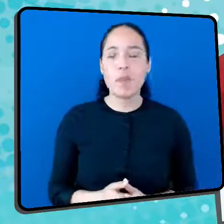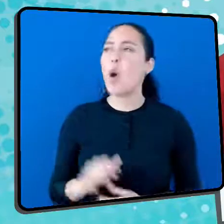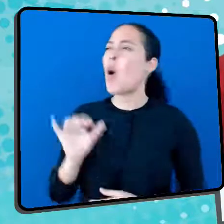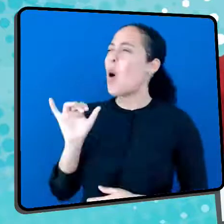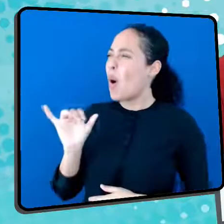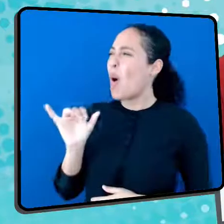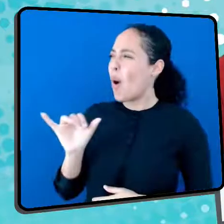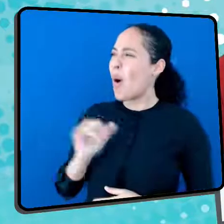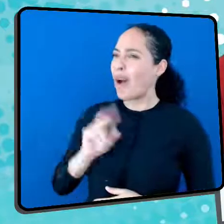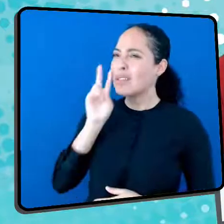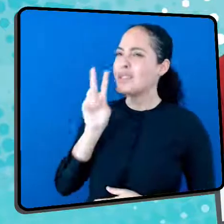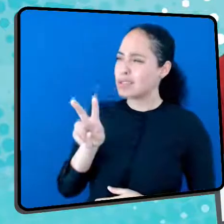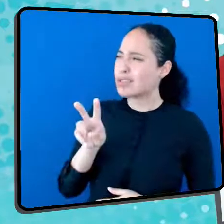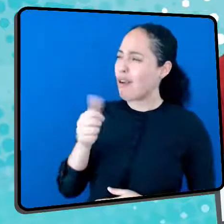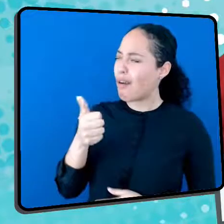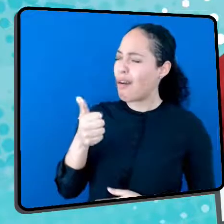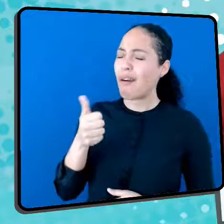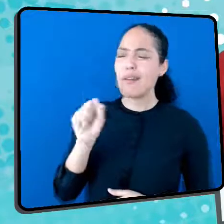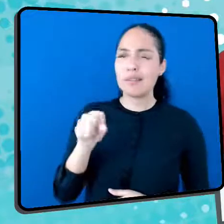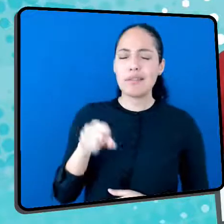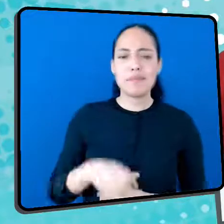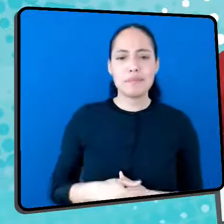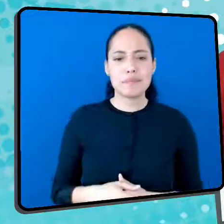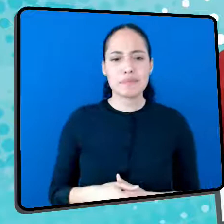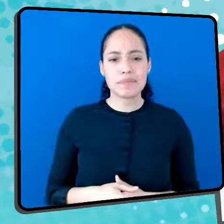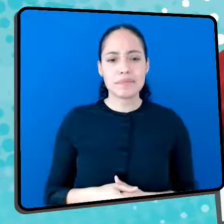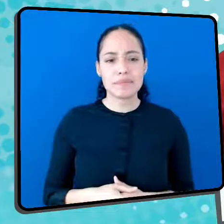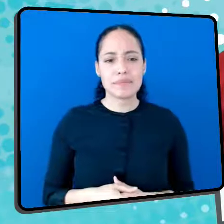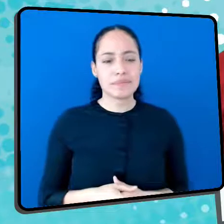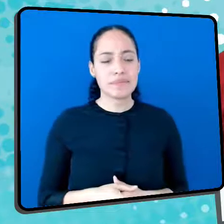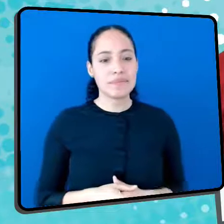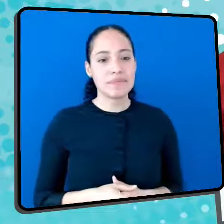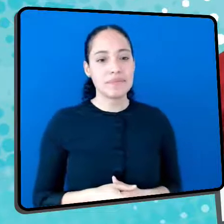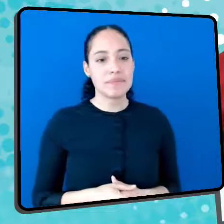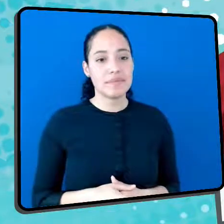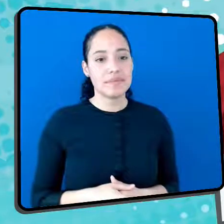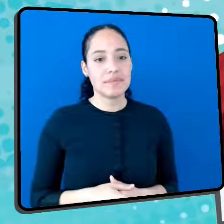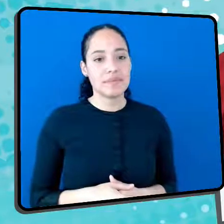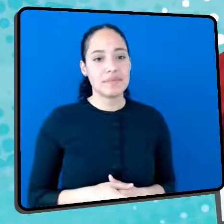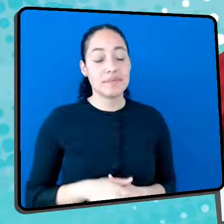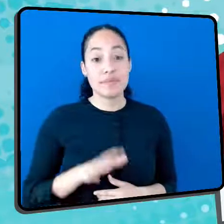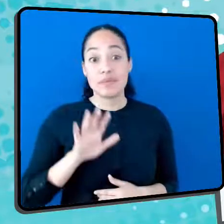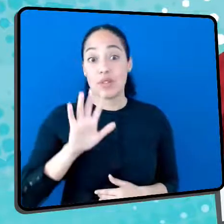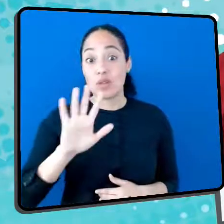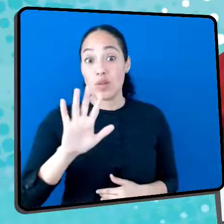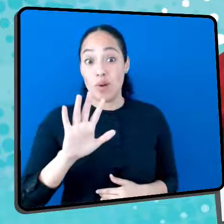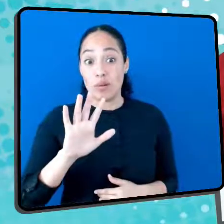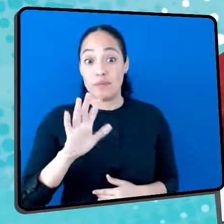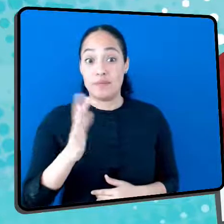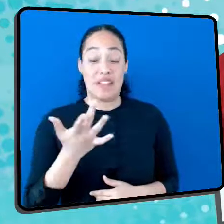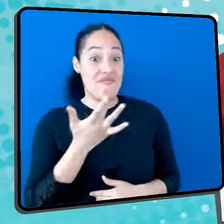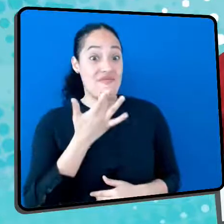Yes. Yeah, that one was cool. Your favorite event on the AI calendar?